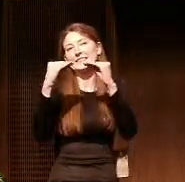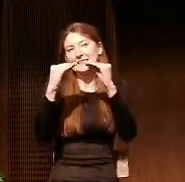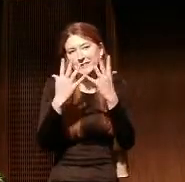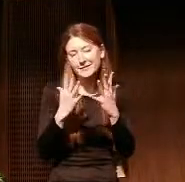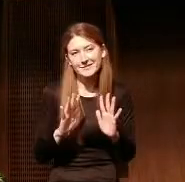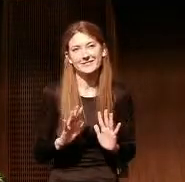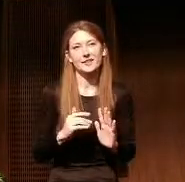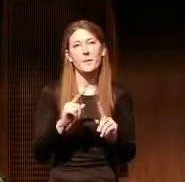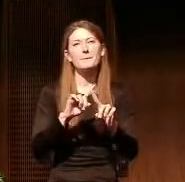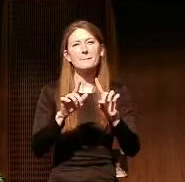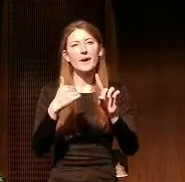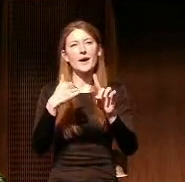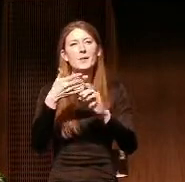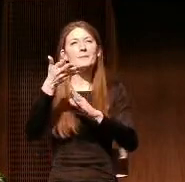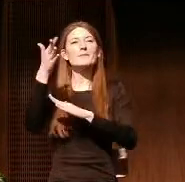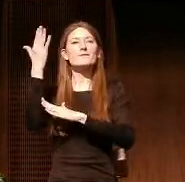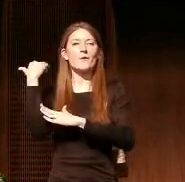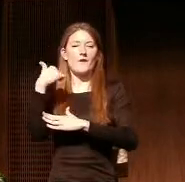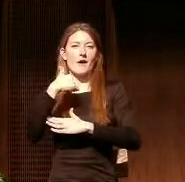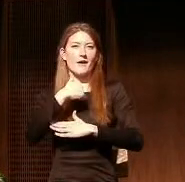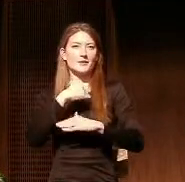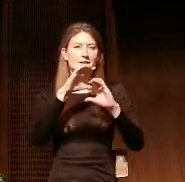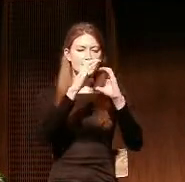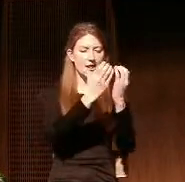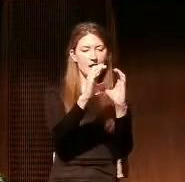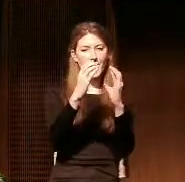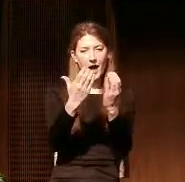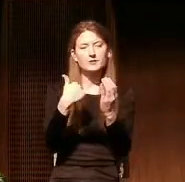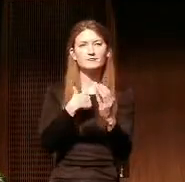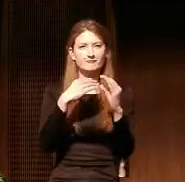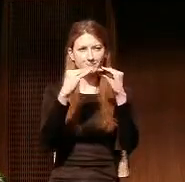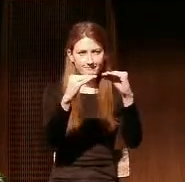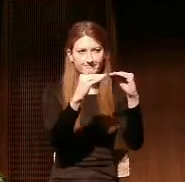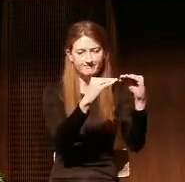But I used to teach classes in the school, and when I did,